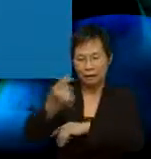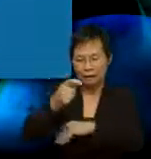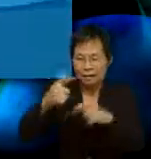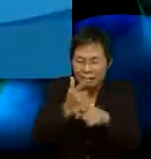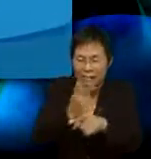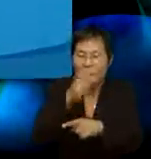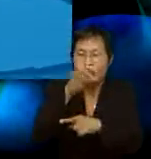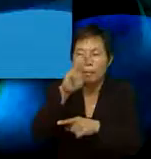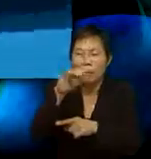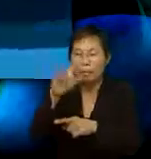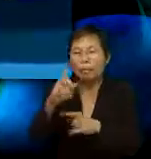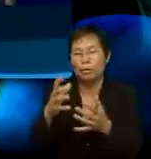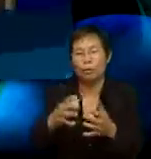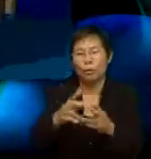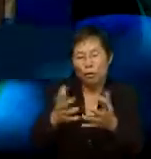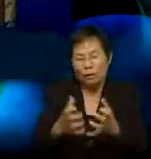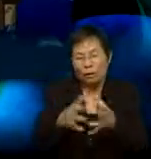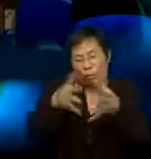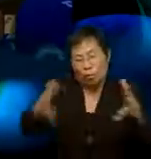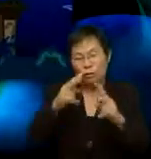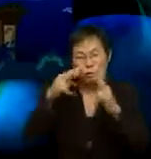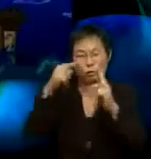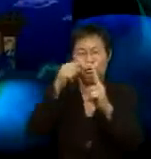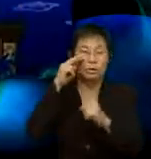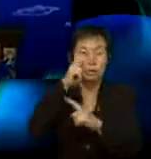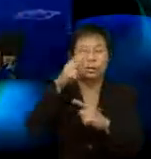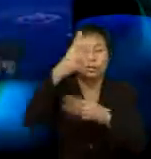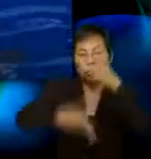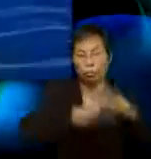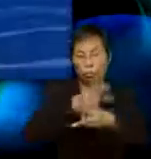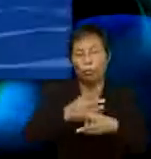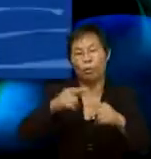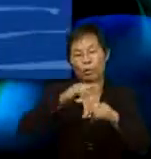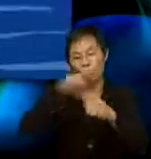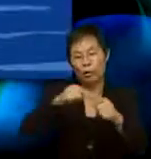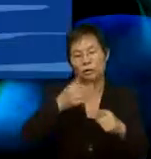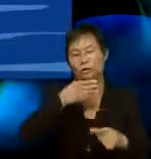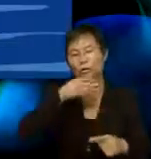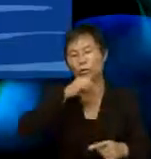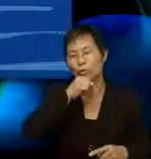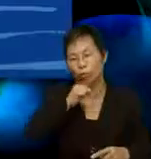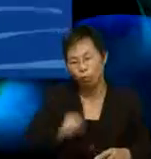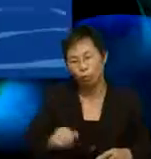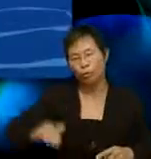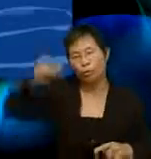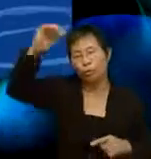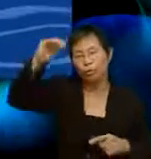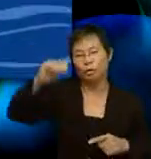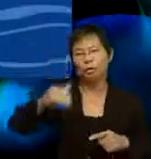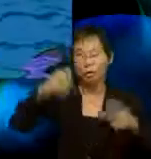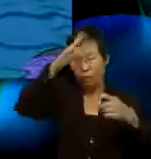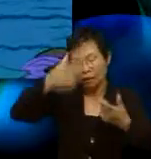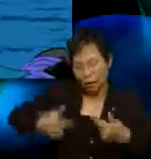much to see the world above. When she was old enough, her father gave her permission to swim to the